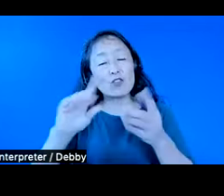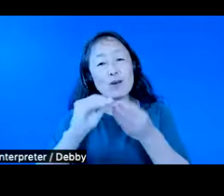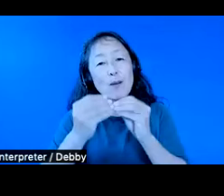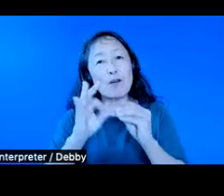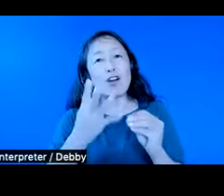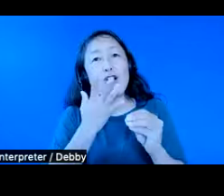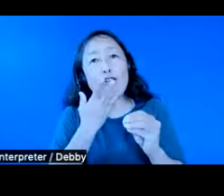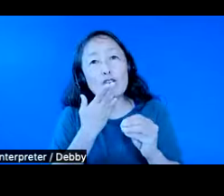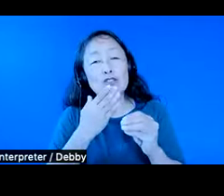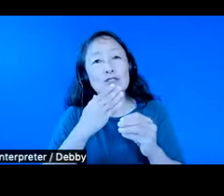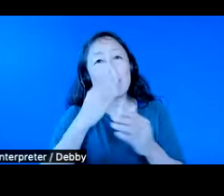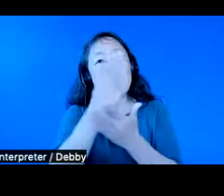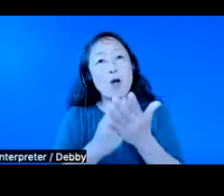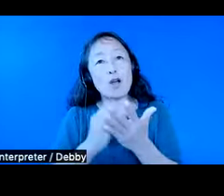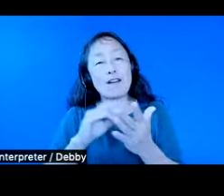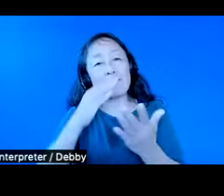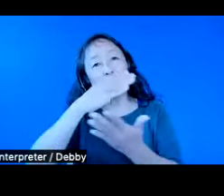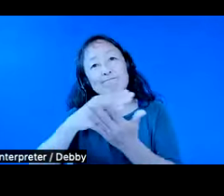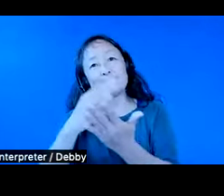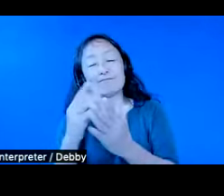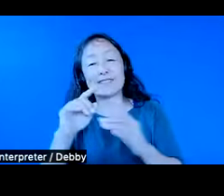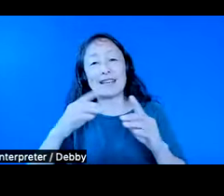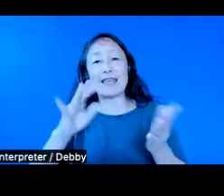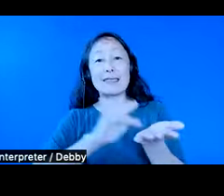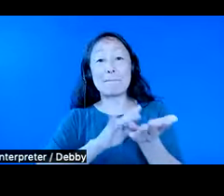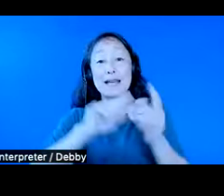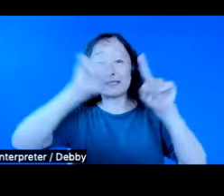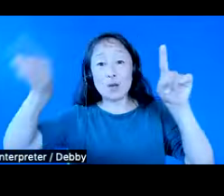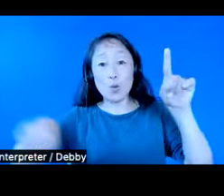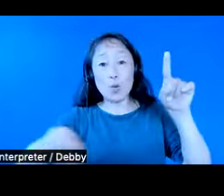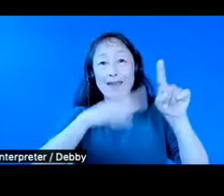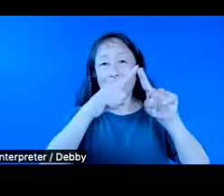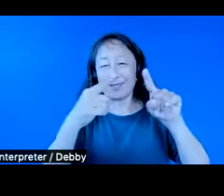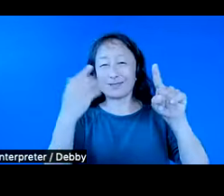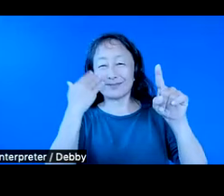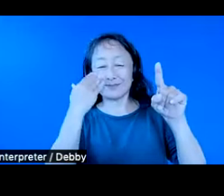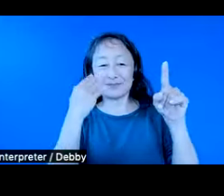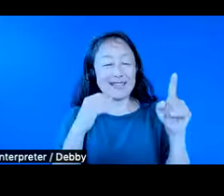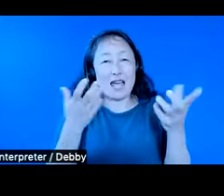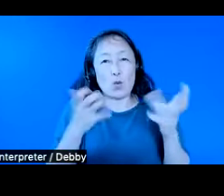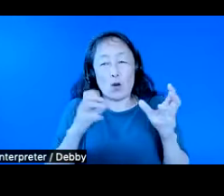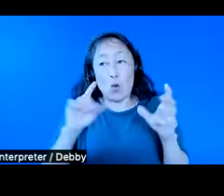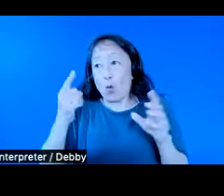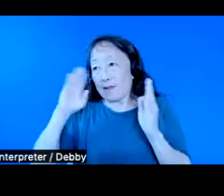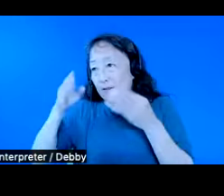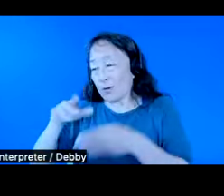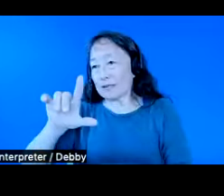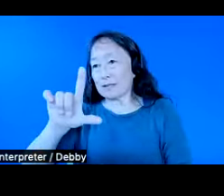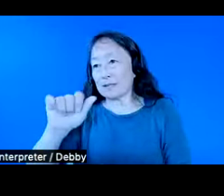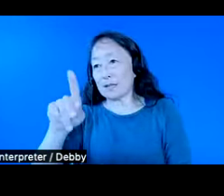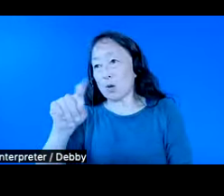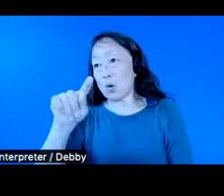that and not make this Lakota centric. But we have our values, and that goes from